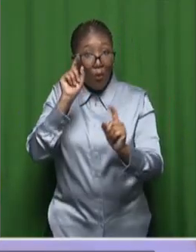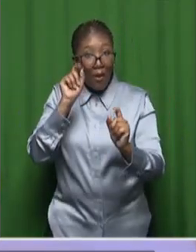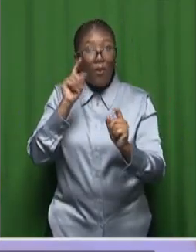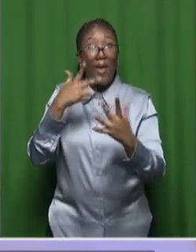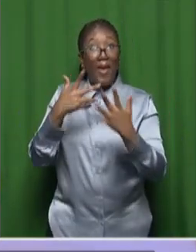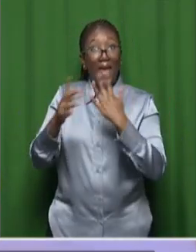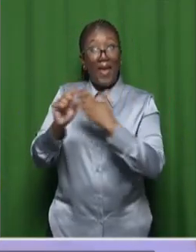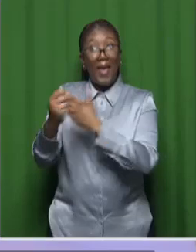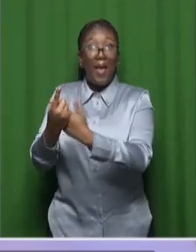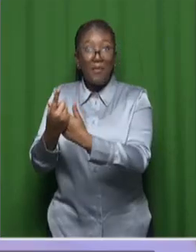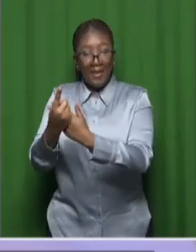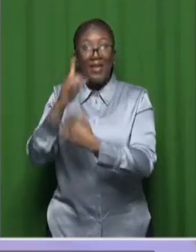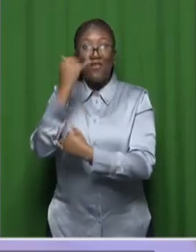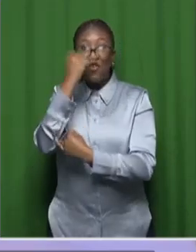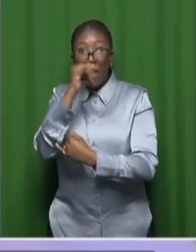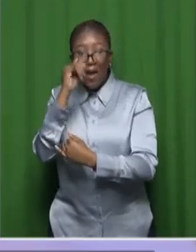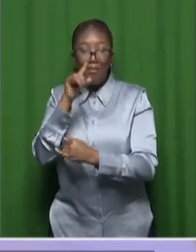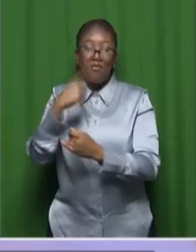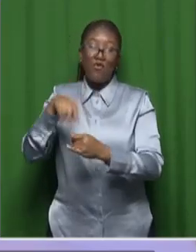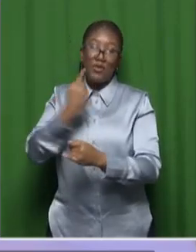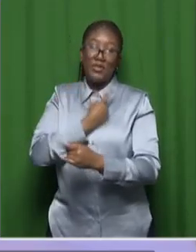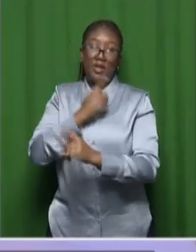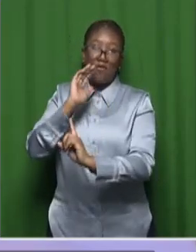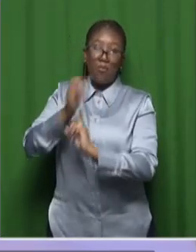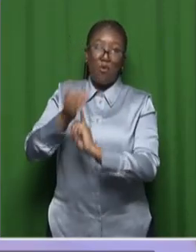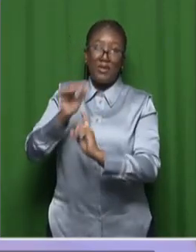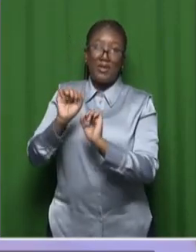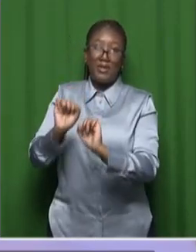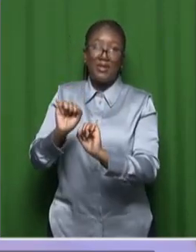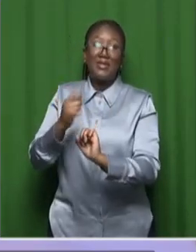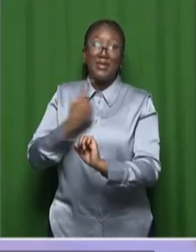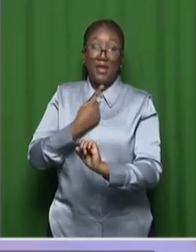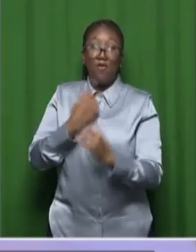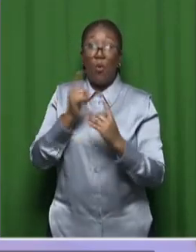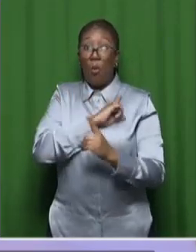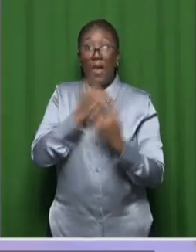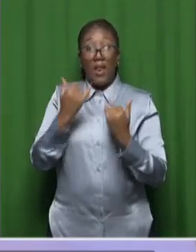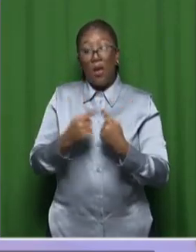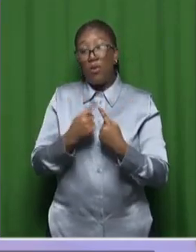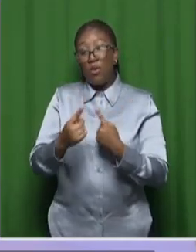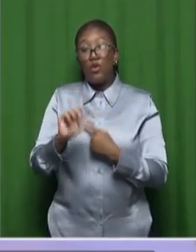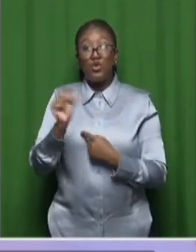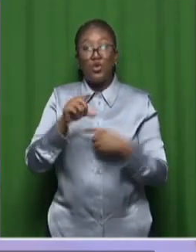to happen, technology and crime coming to the fore, perhaps as we